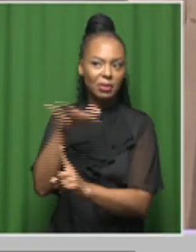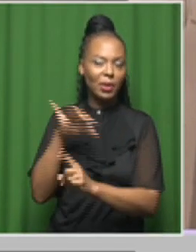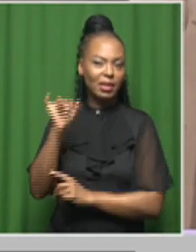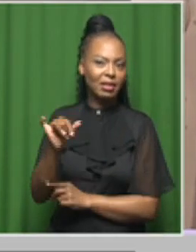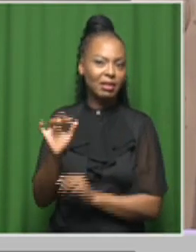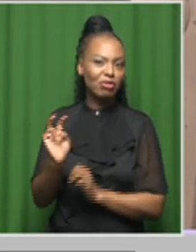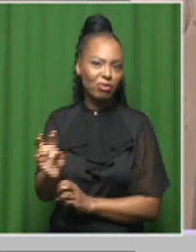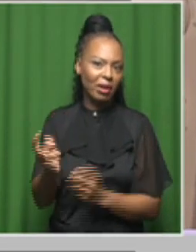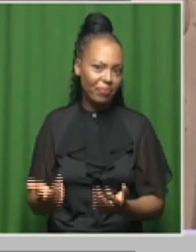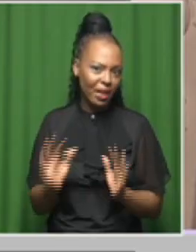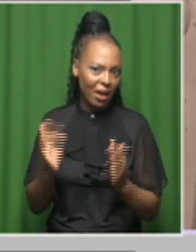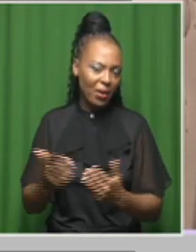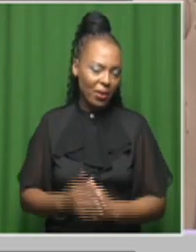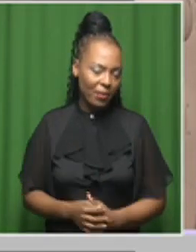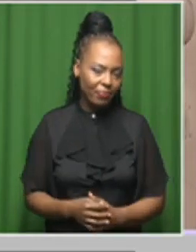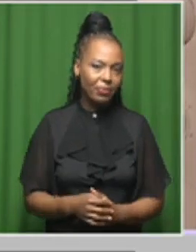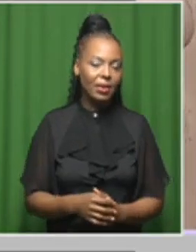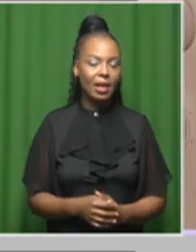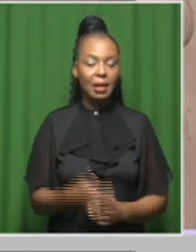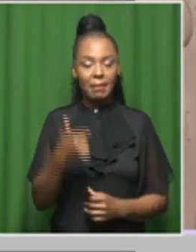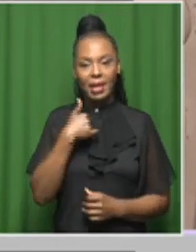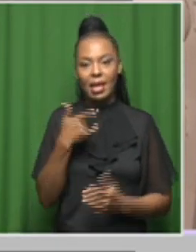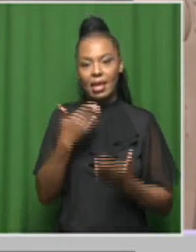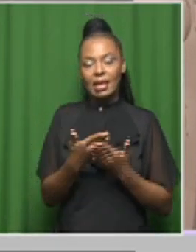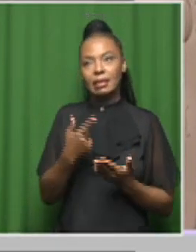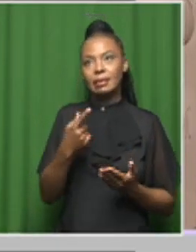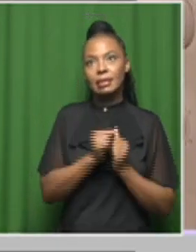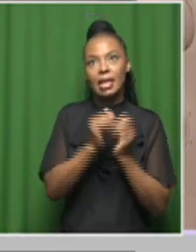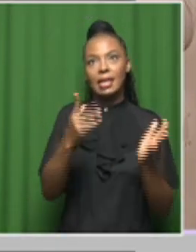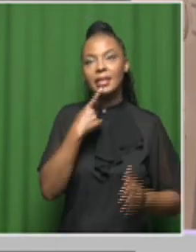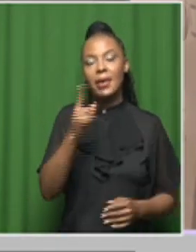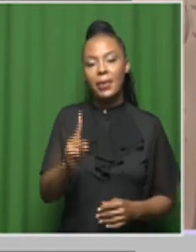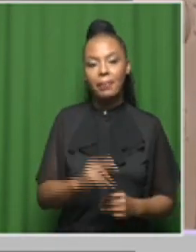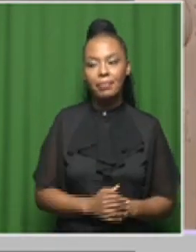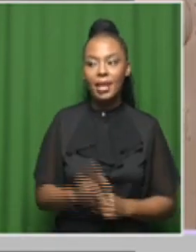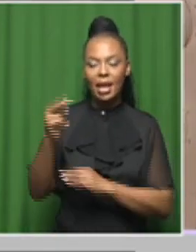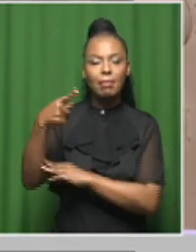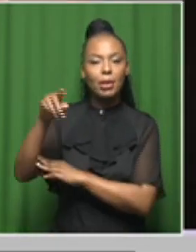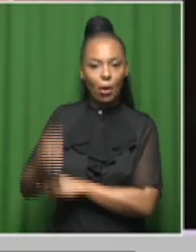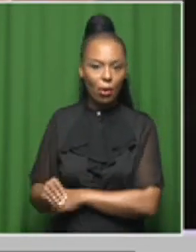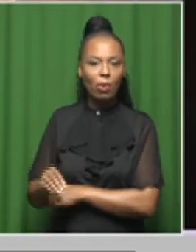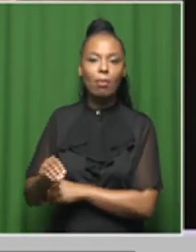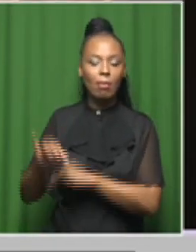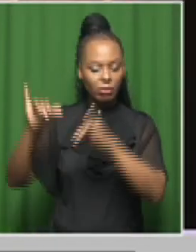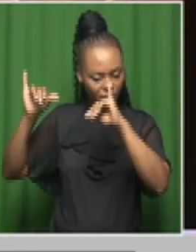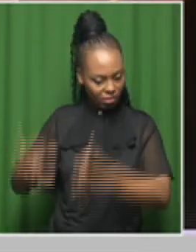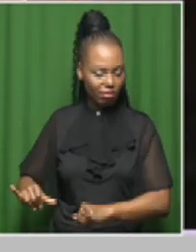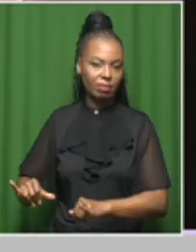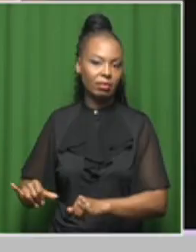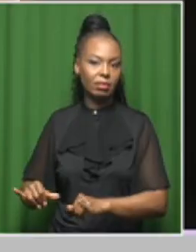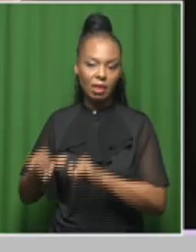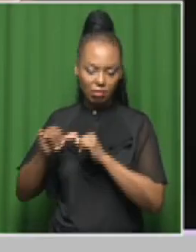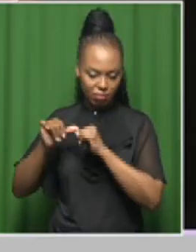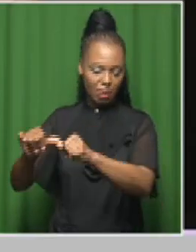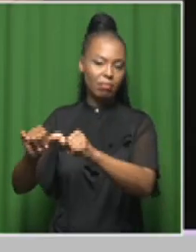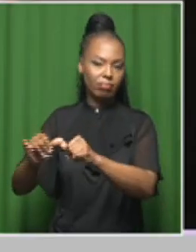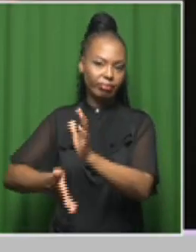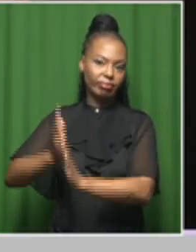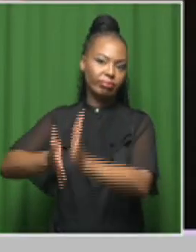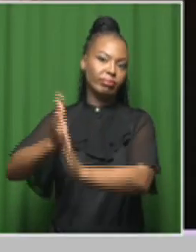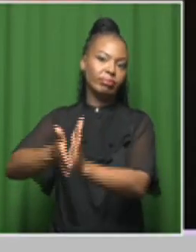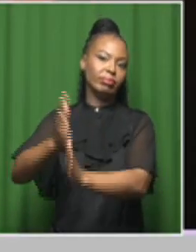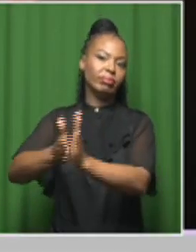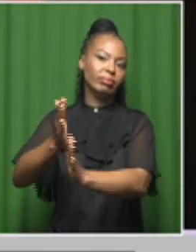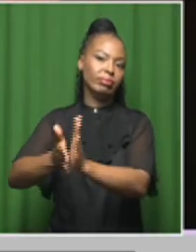Let me start by saying that the NPOs are here to stay. And their services